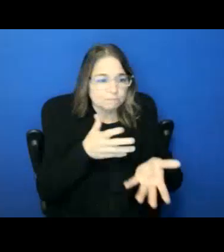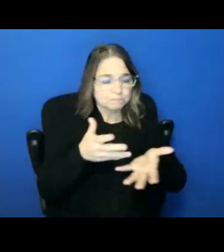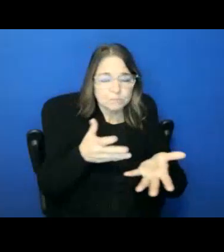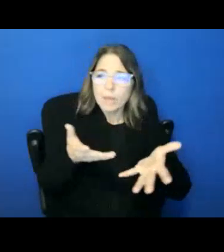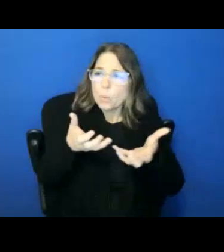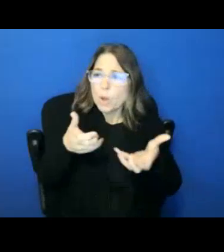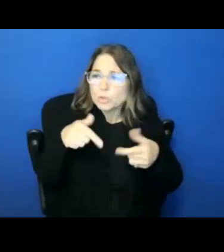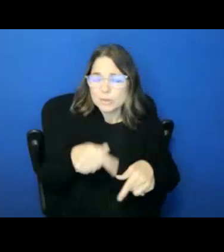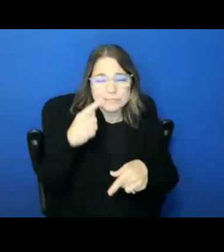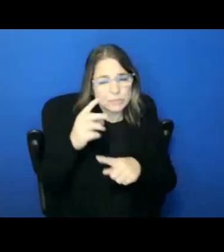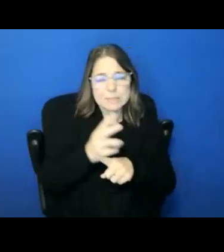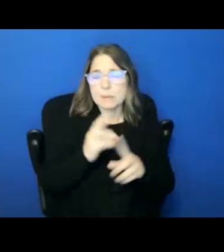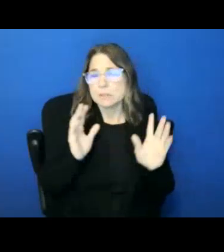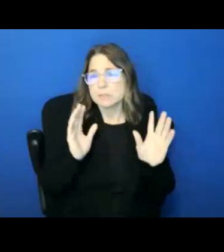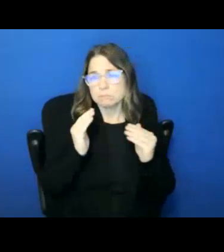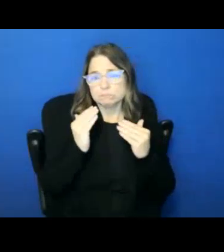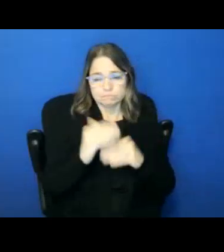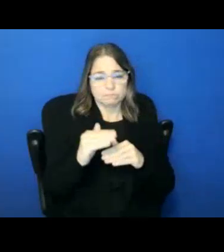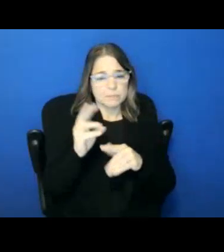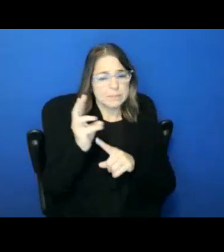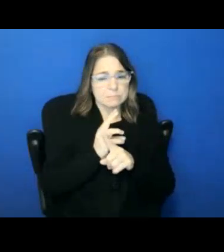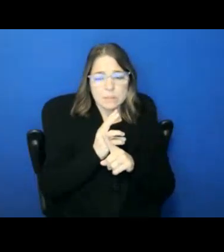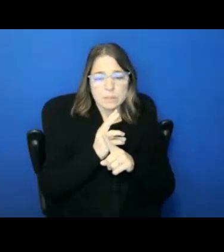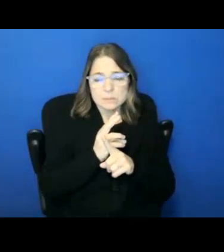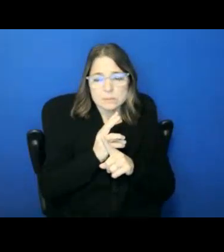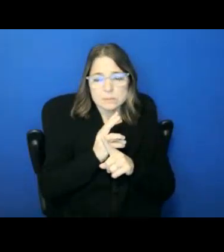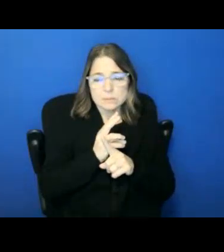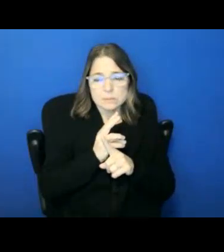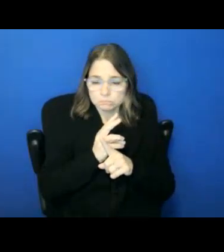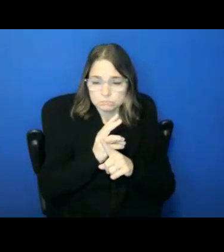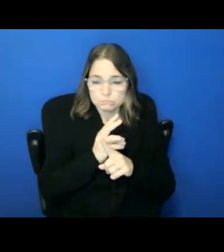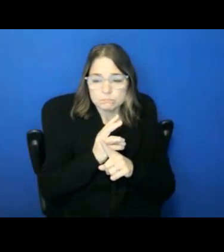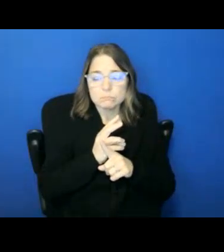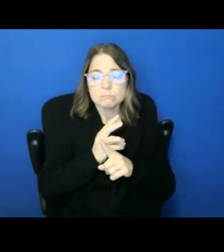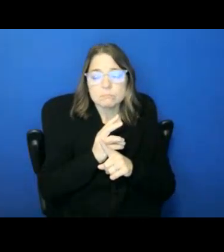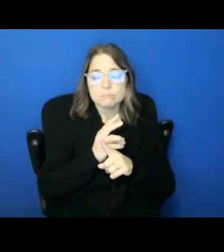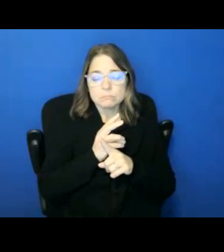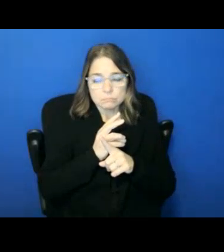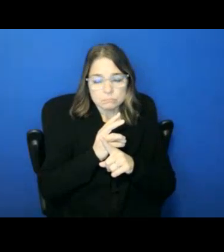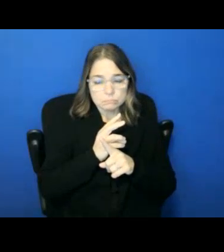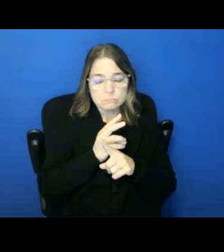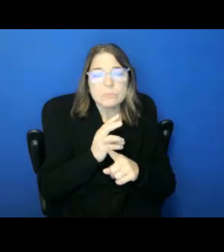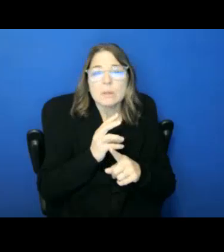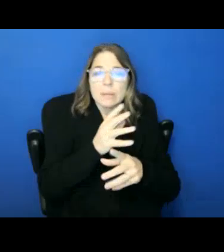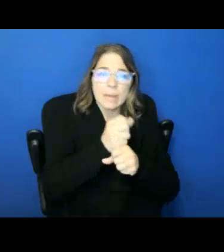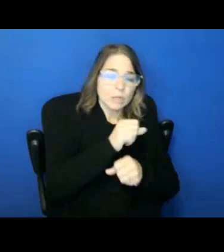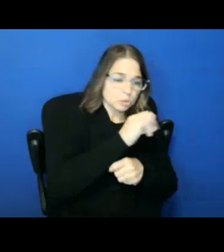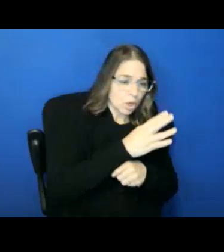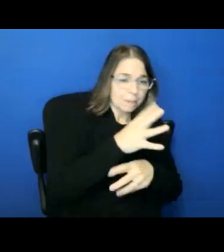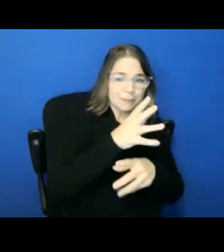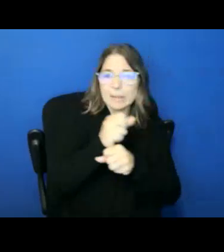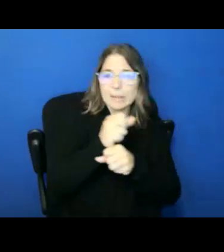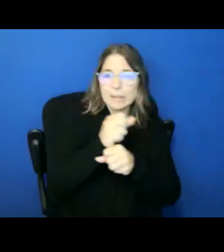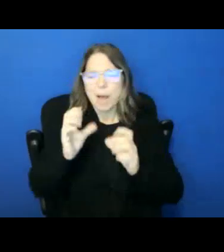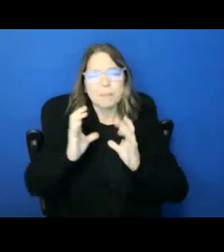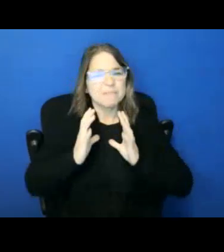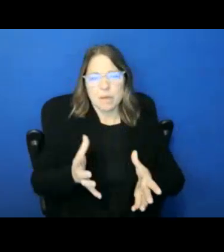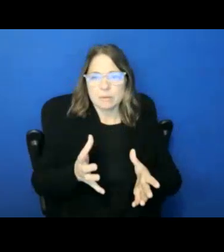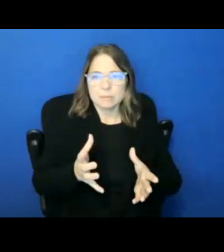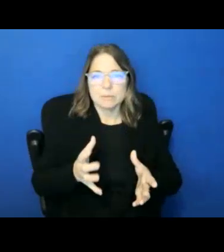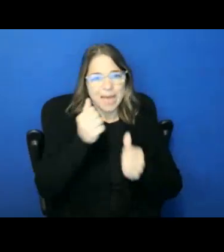do this for 6 months. I just need 6 months. Let me just get a job and get a car and I'll be fine. And everyone said,